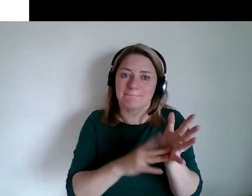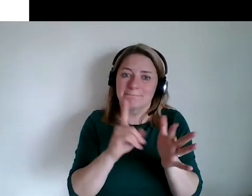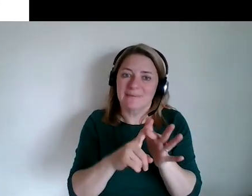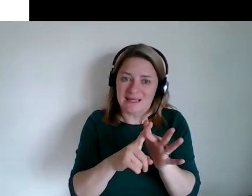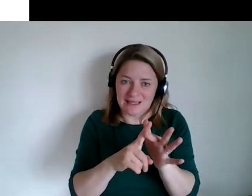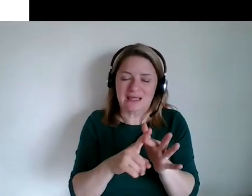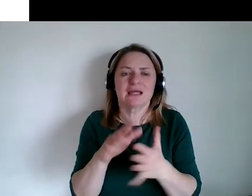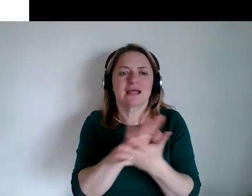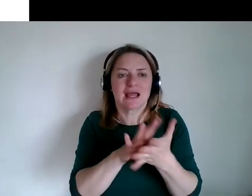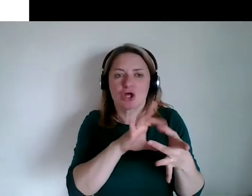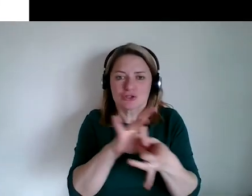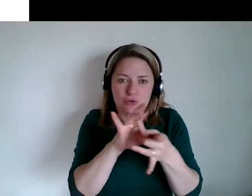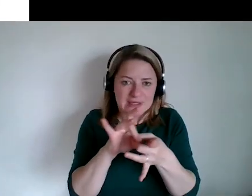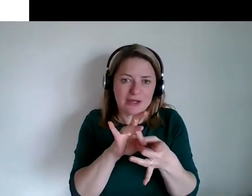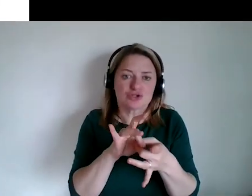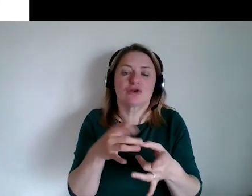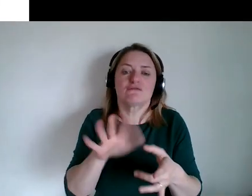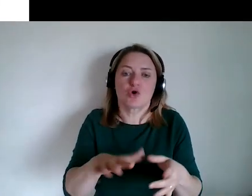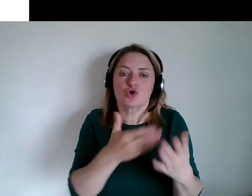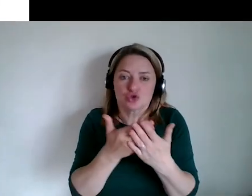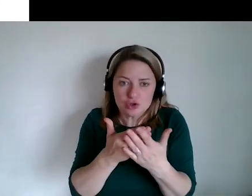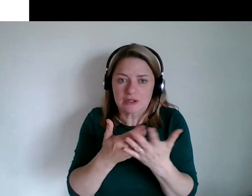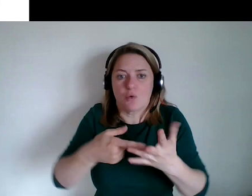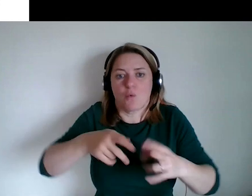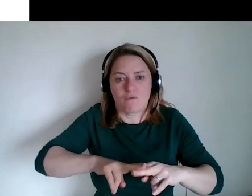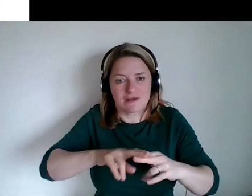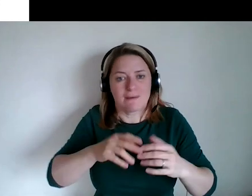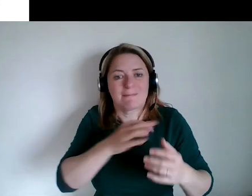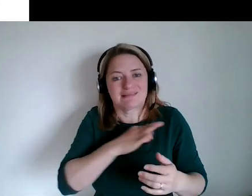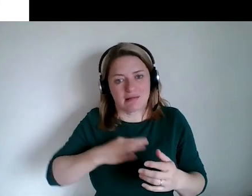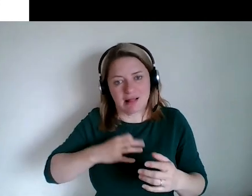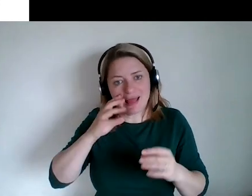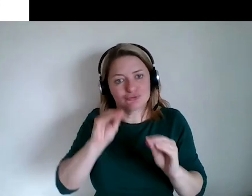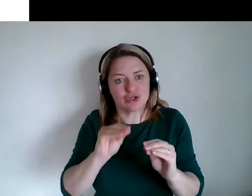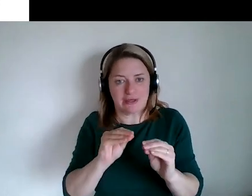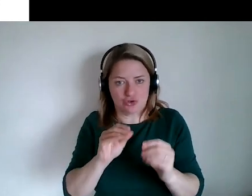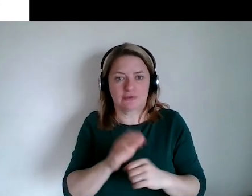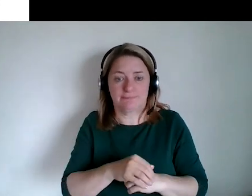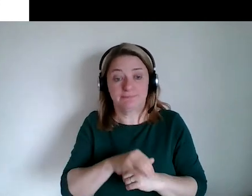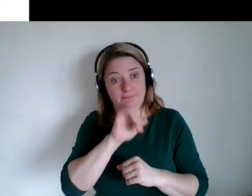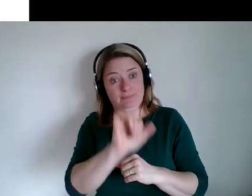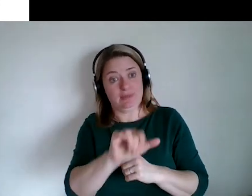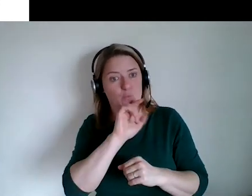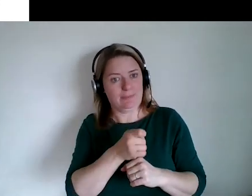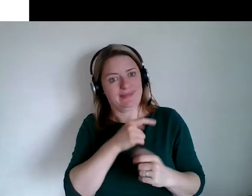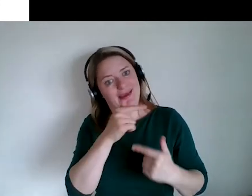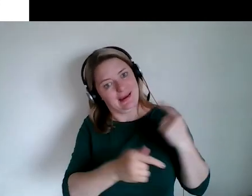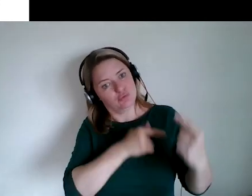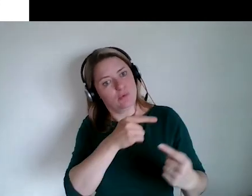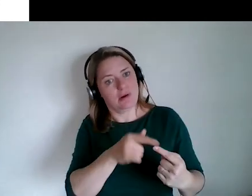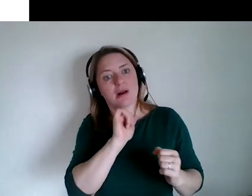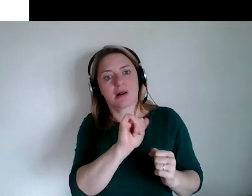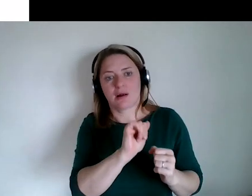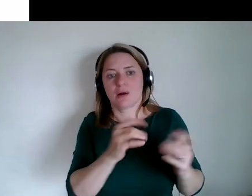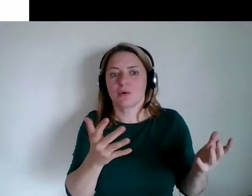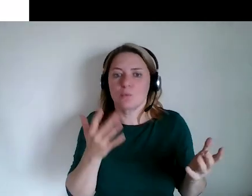attending ASME, that's the Association for the Study of Medical Education, at their annual scientific meeting in July, where the last